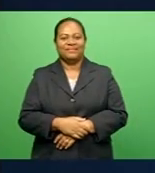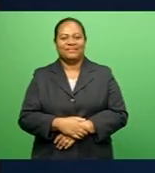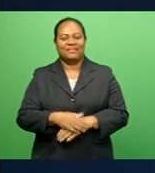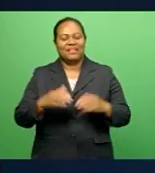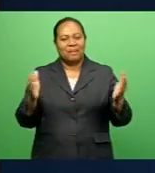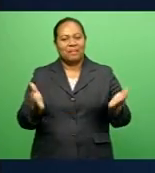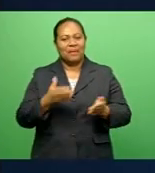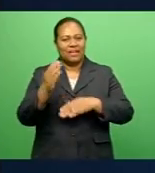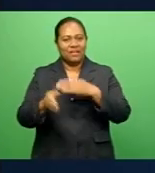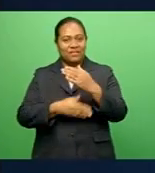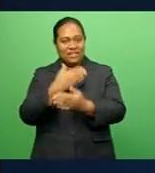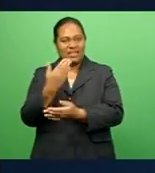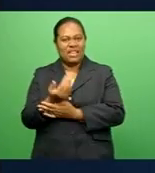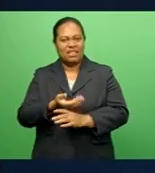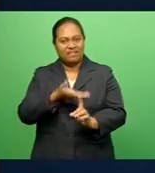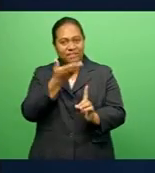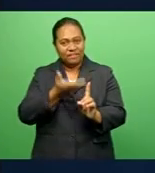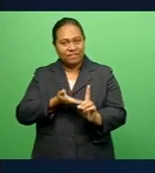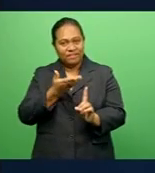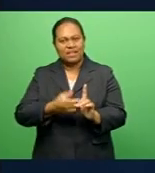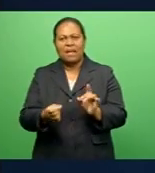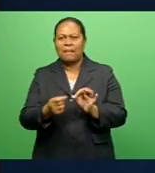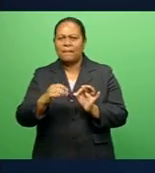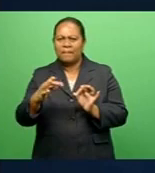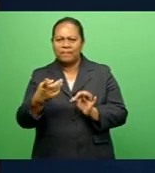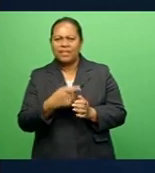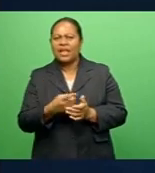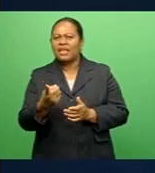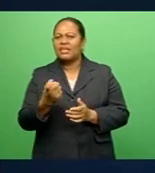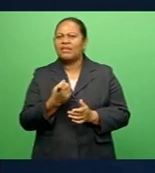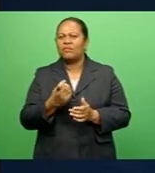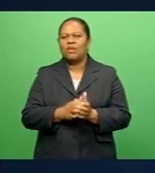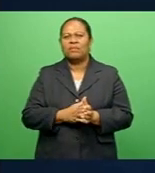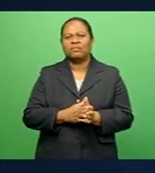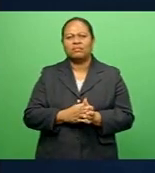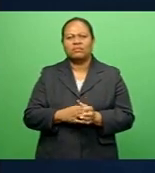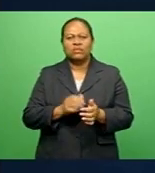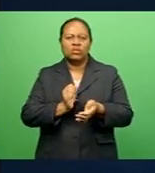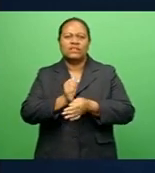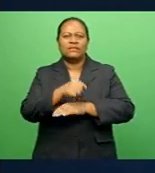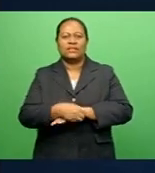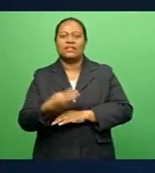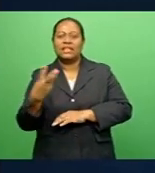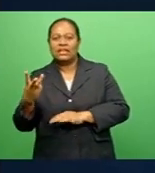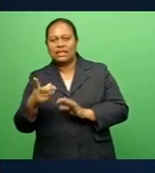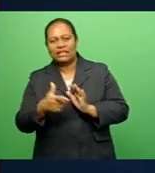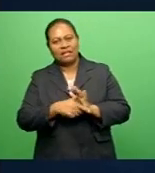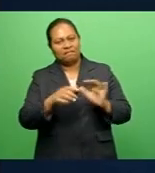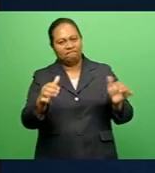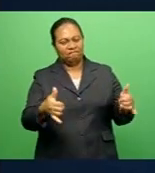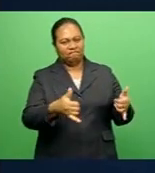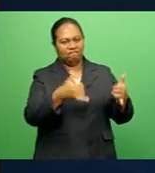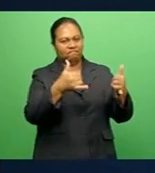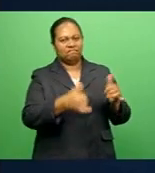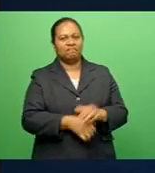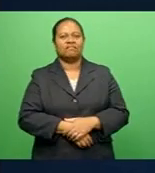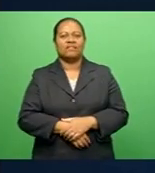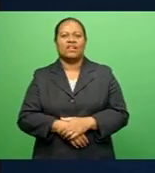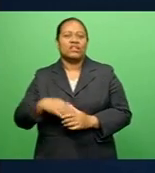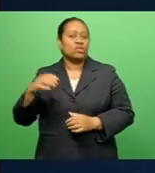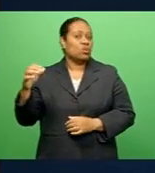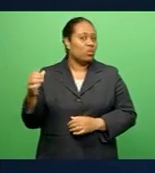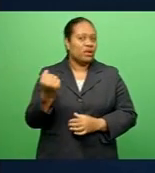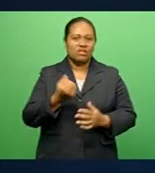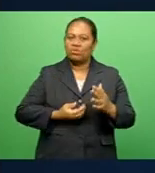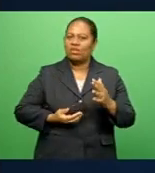Now to play of the day, Nicolas Bashalashvili came from a set-down to defeat three-time champion Roger Federer. The win takes him